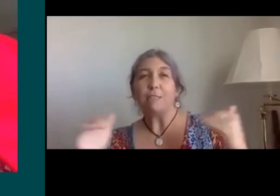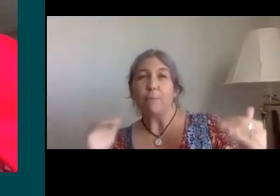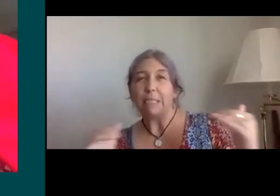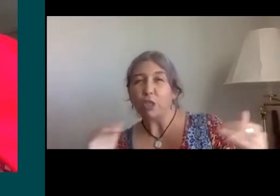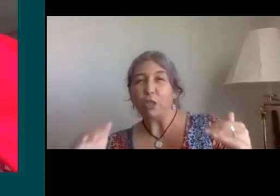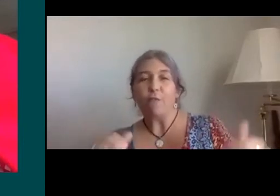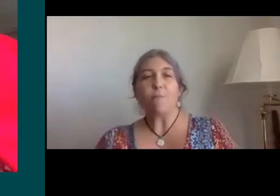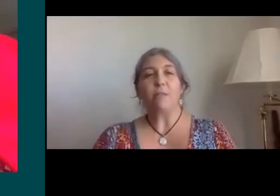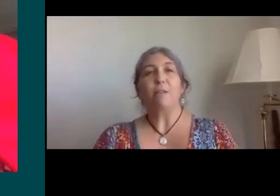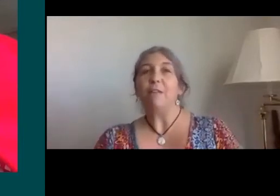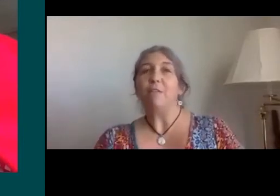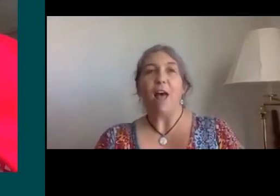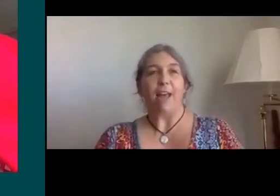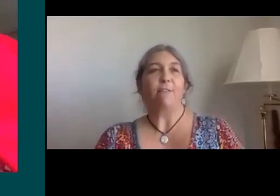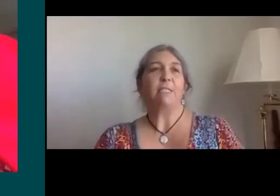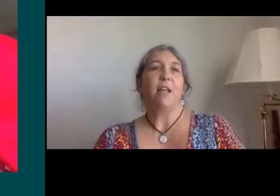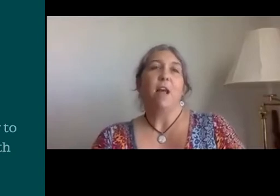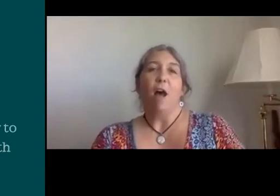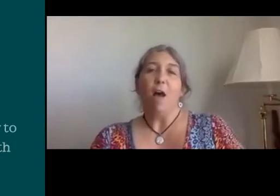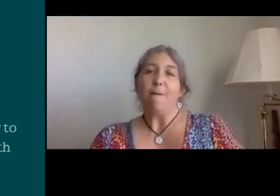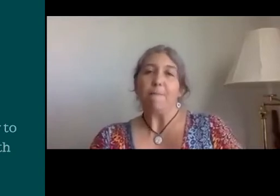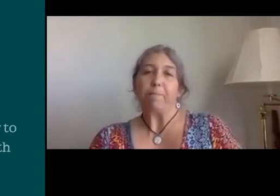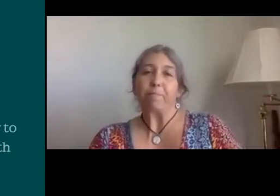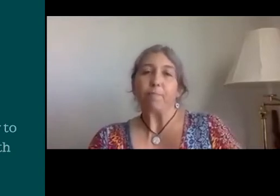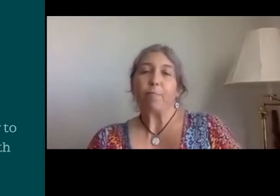of a juxtaposition from their lived lives.